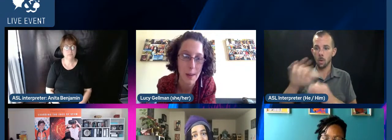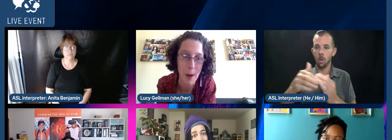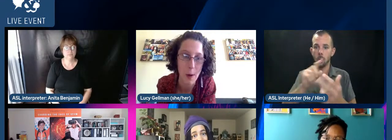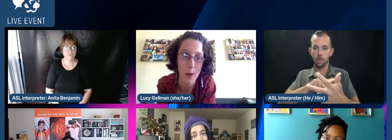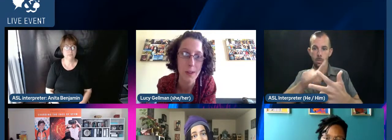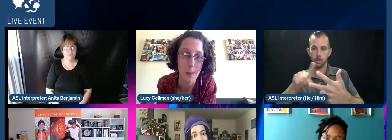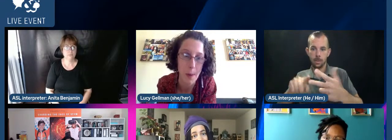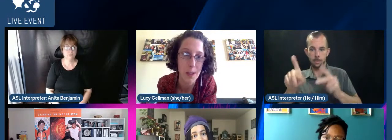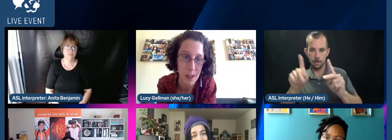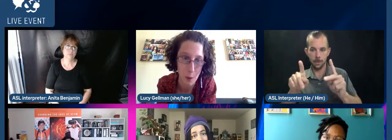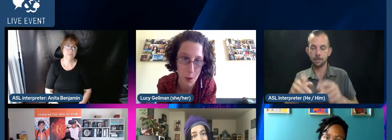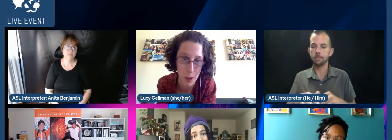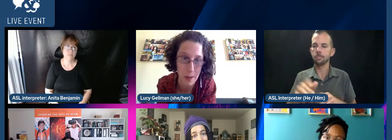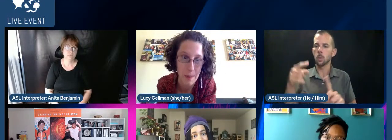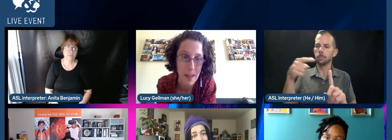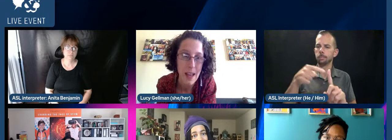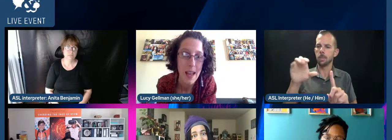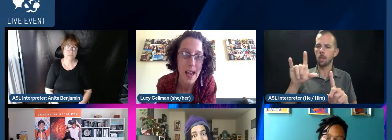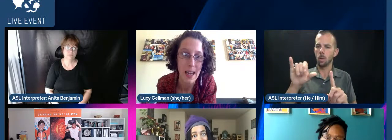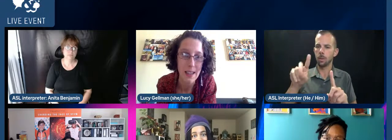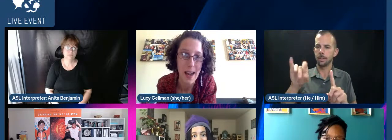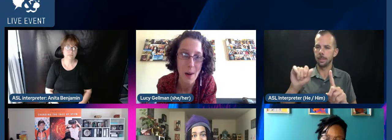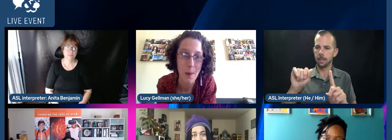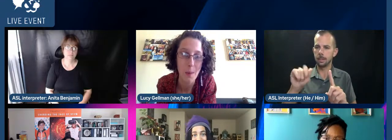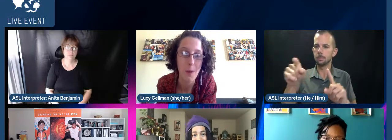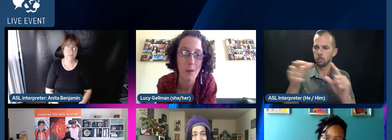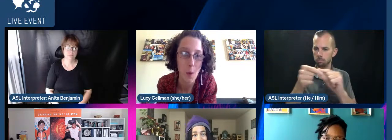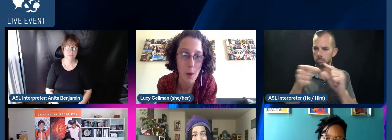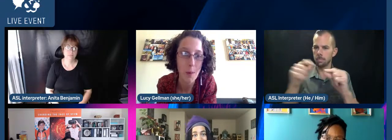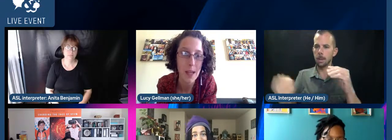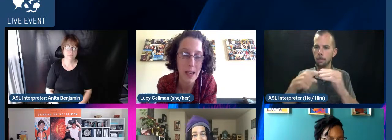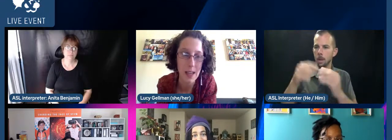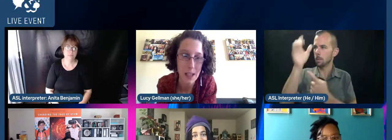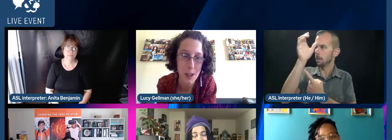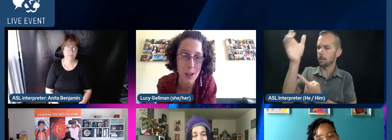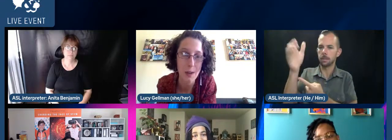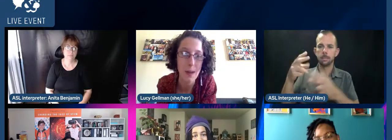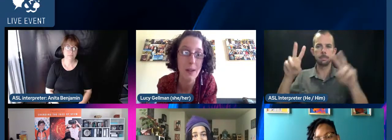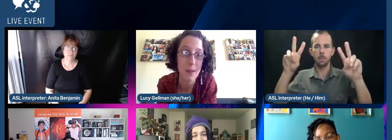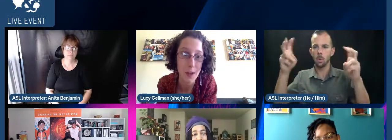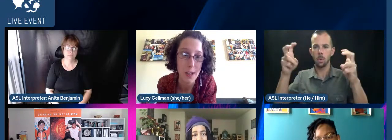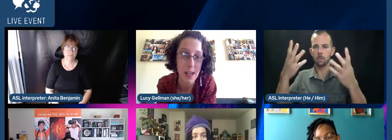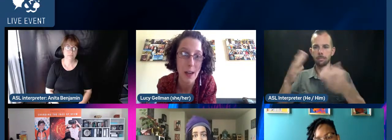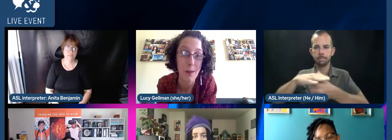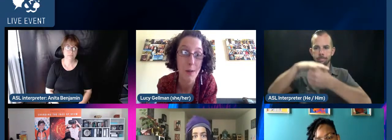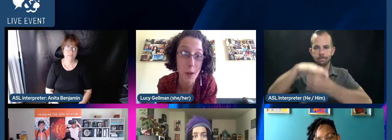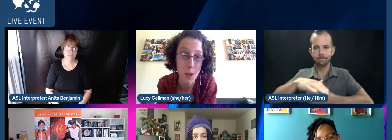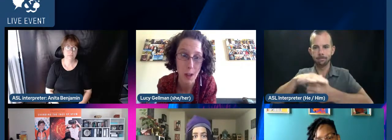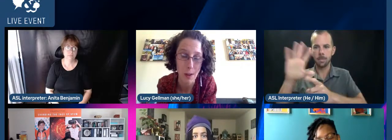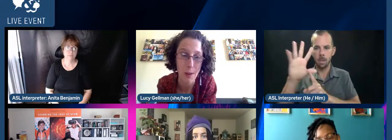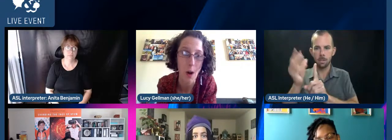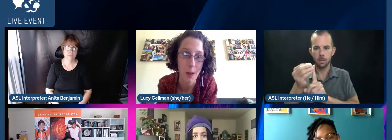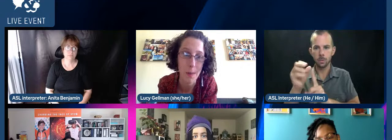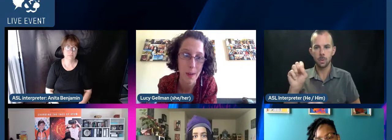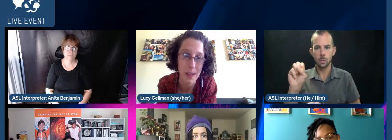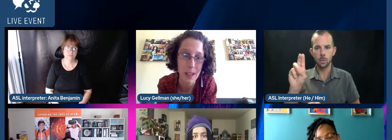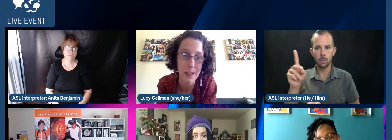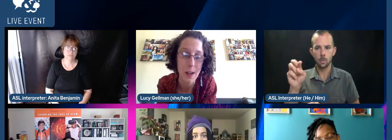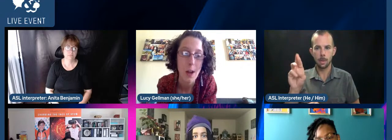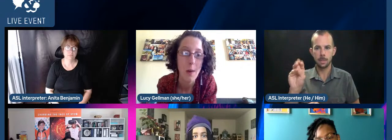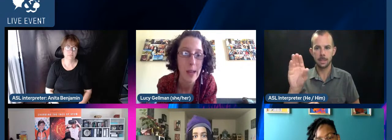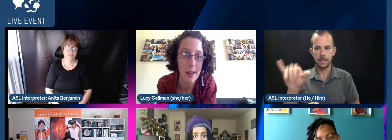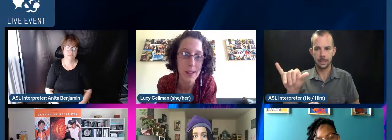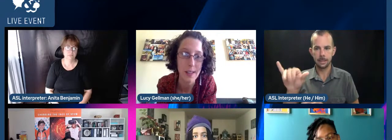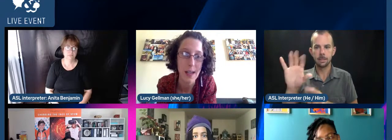concept that you talk about called supremacy culture, and how before we get into envisioning a future for all